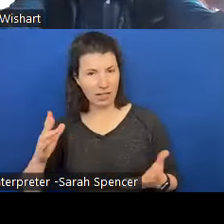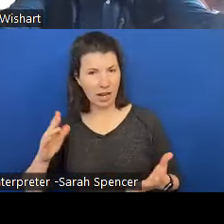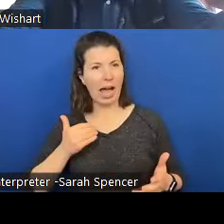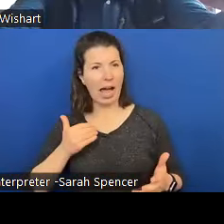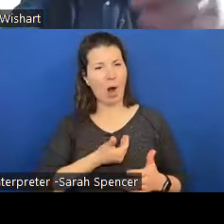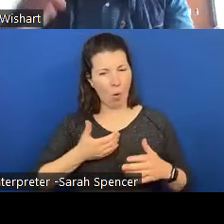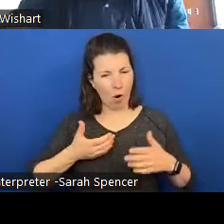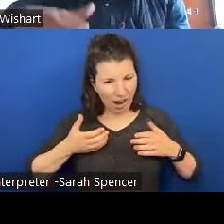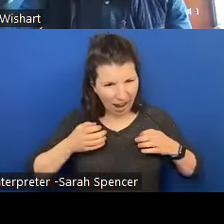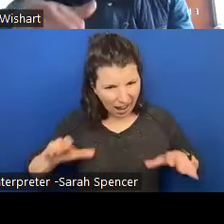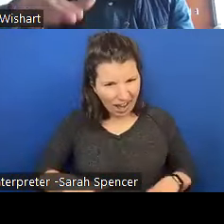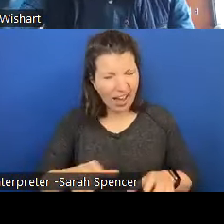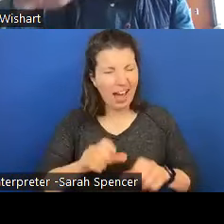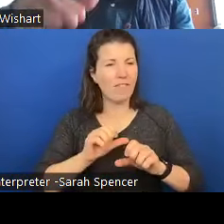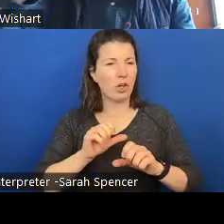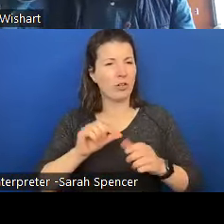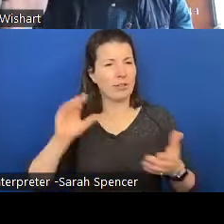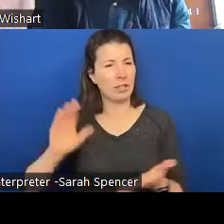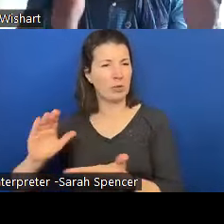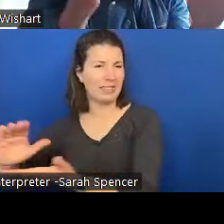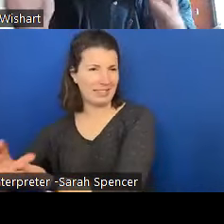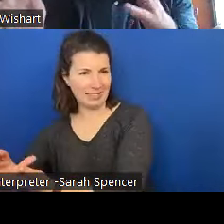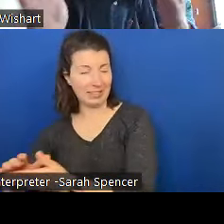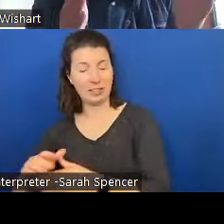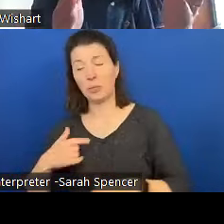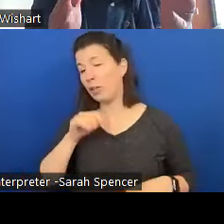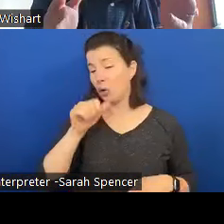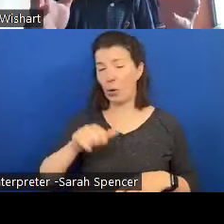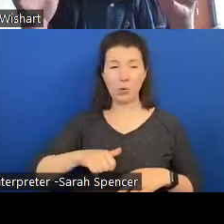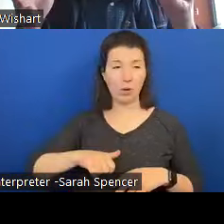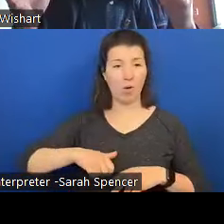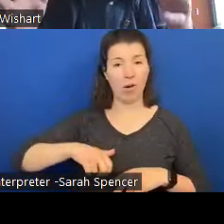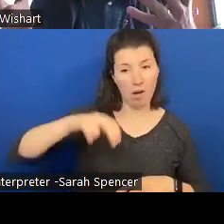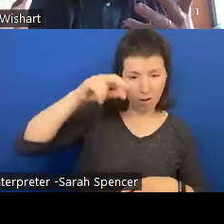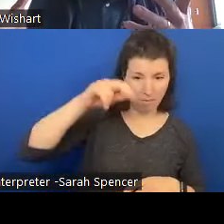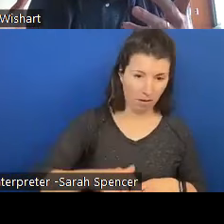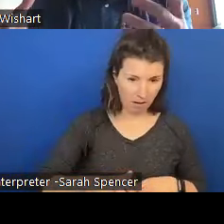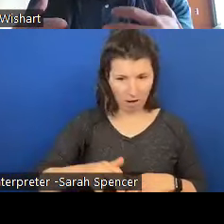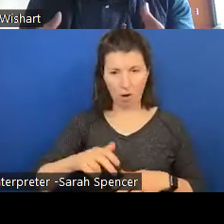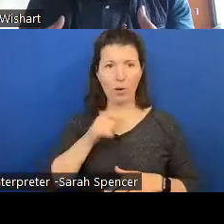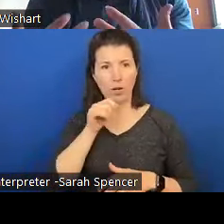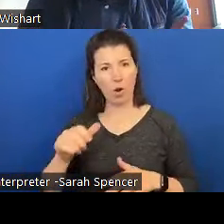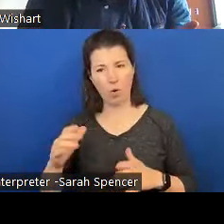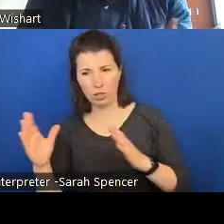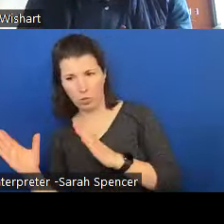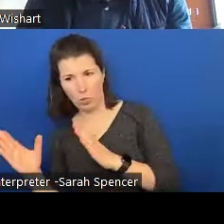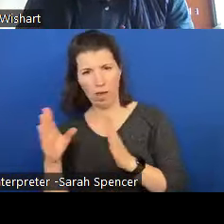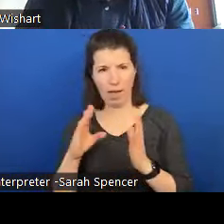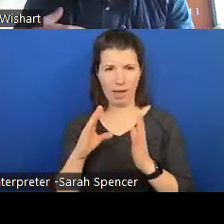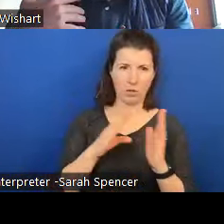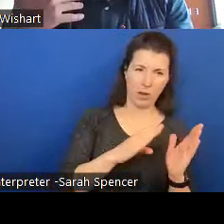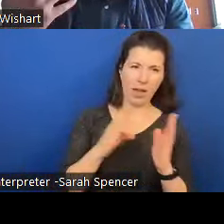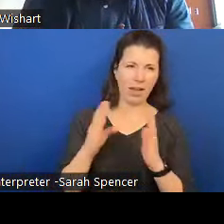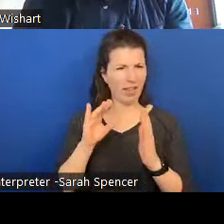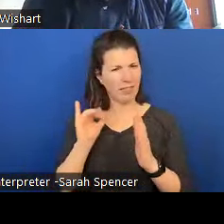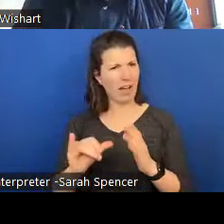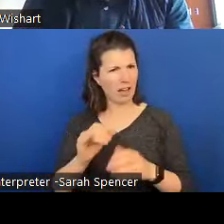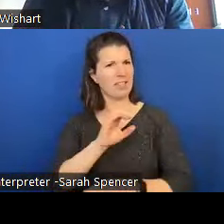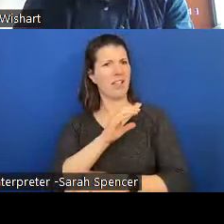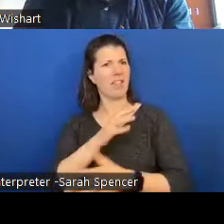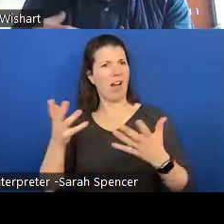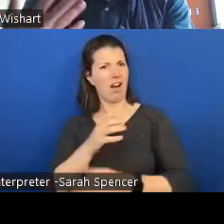our body forward. So we don't go up and down a lot. We don't sway side to side because that's more effort than what we would want. And so our